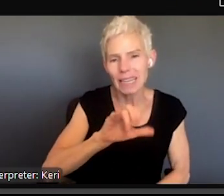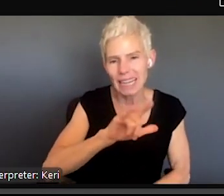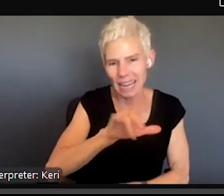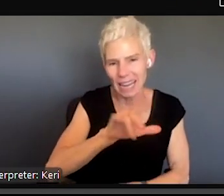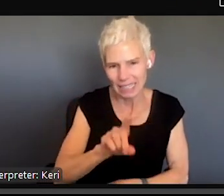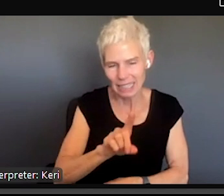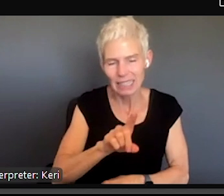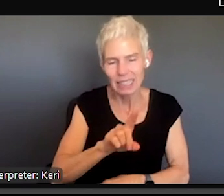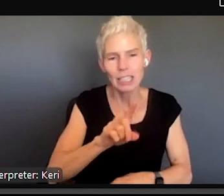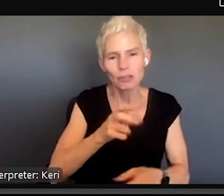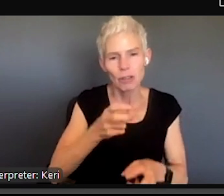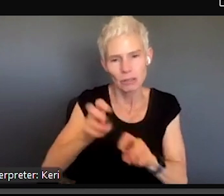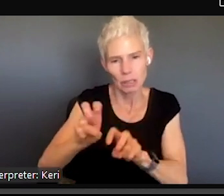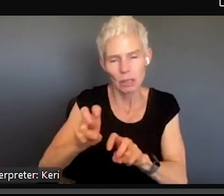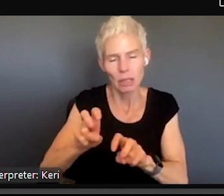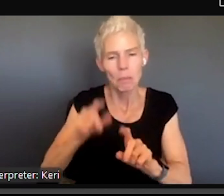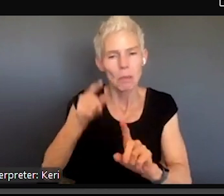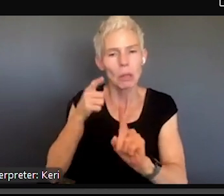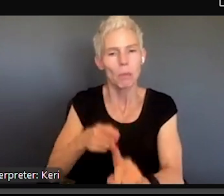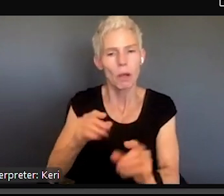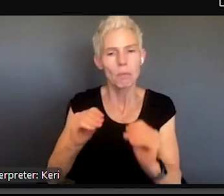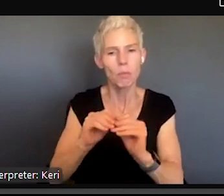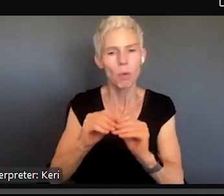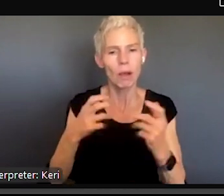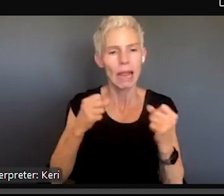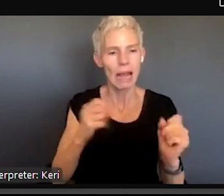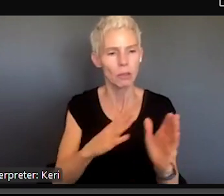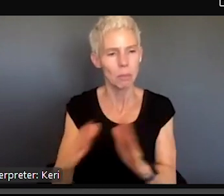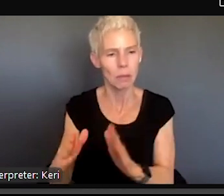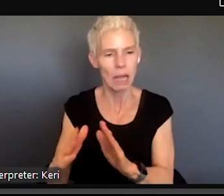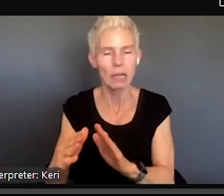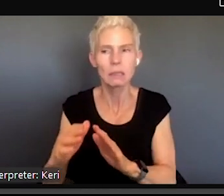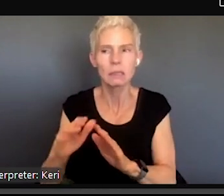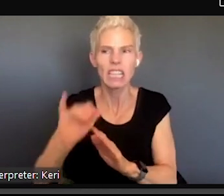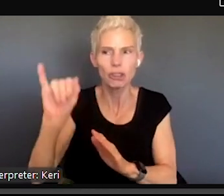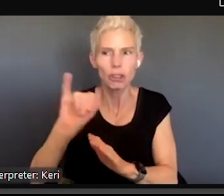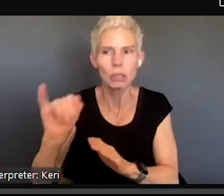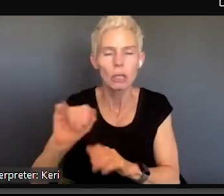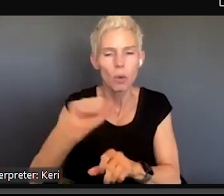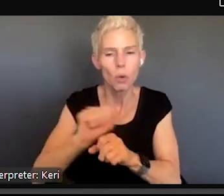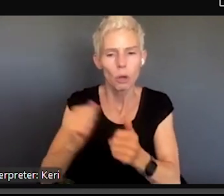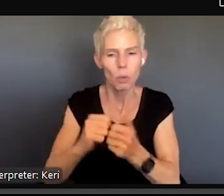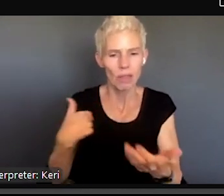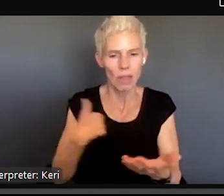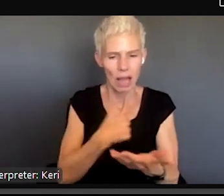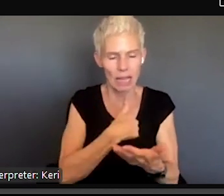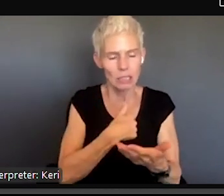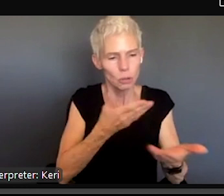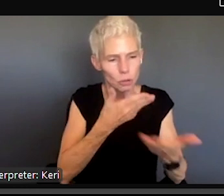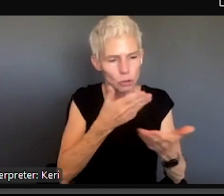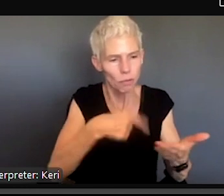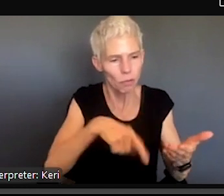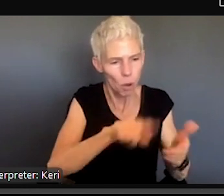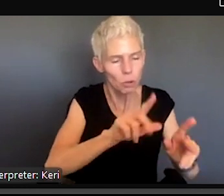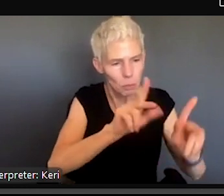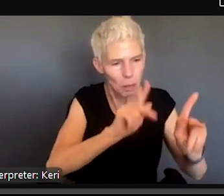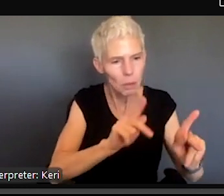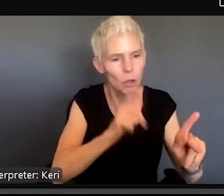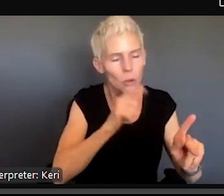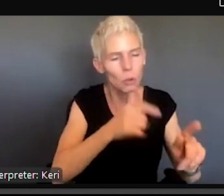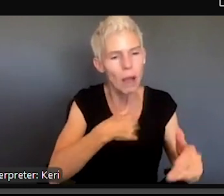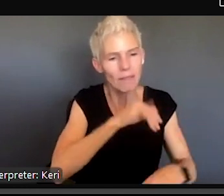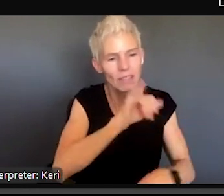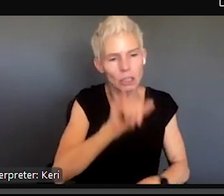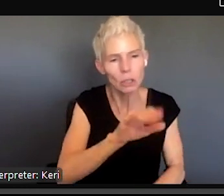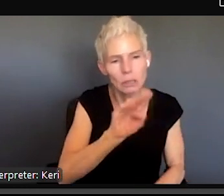is there are more health plans working with us to serve the Medicaid population. So the